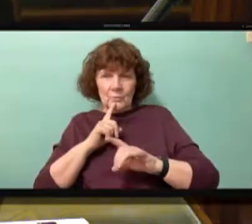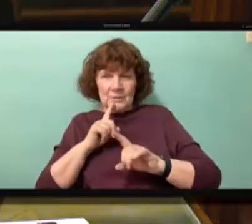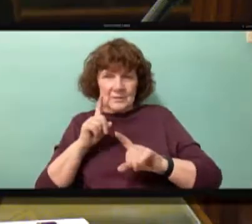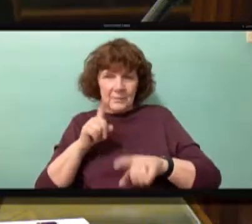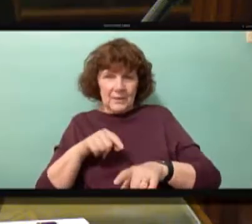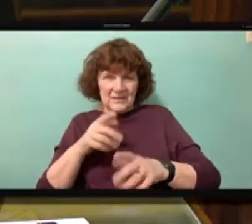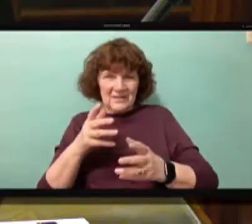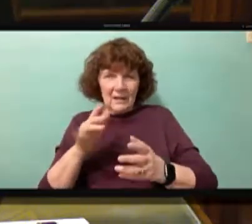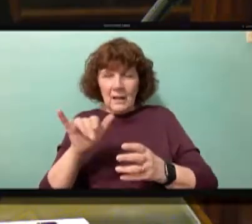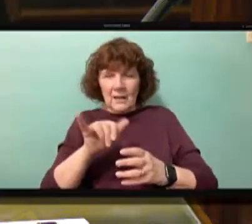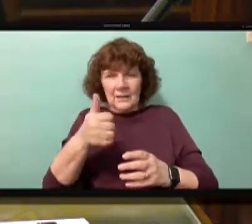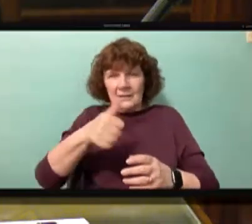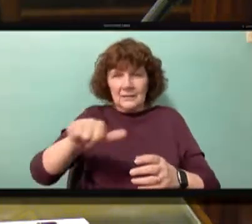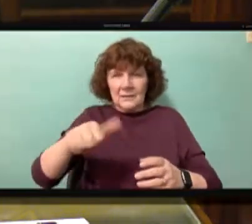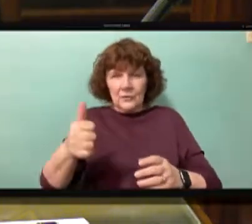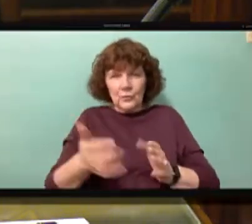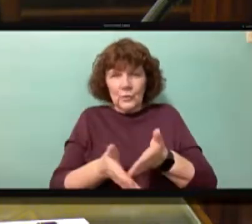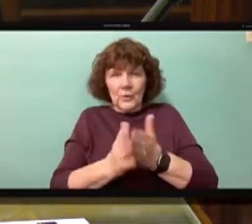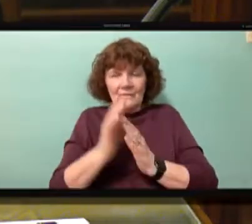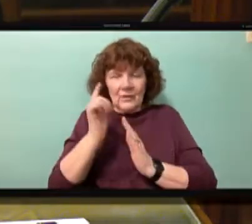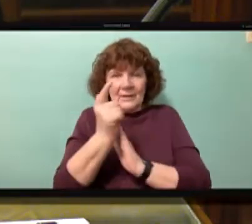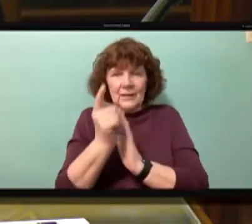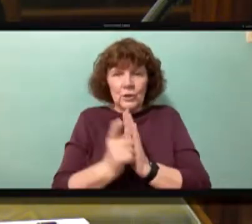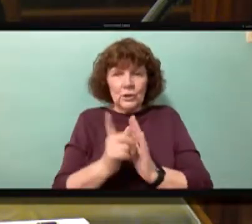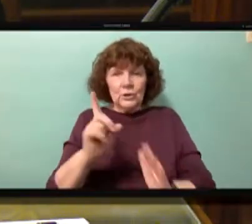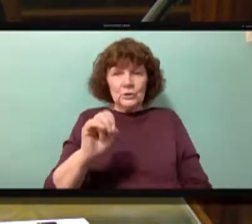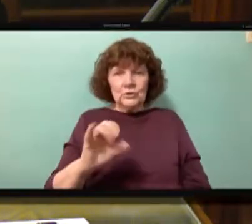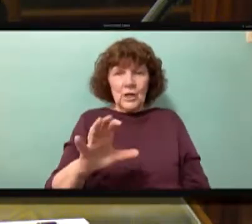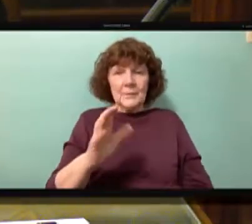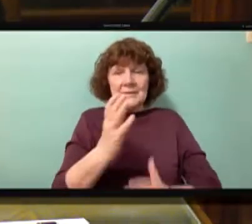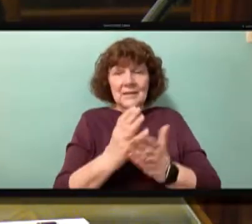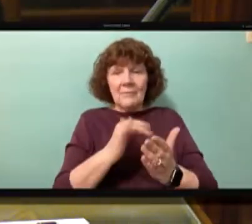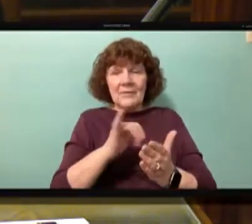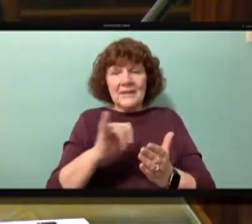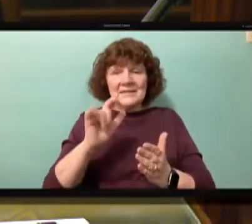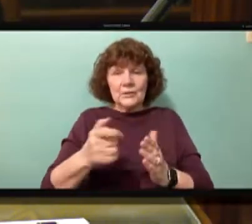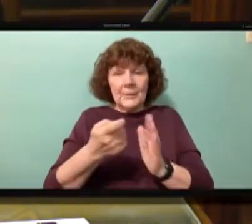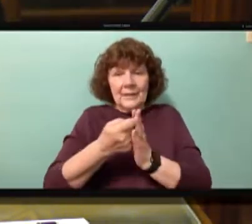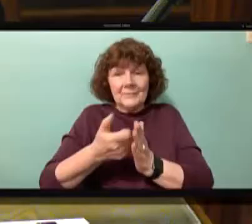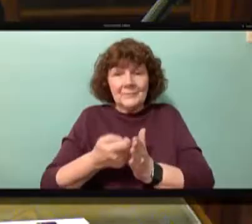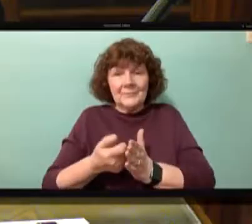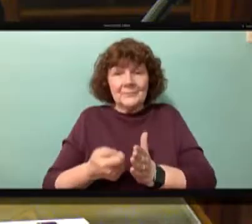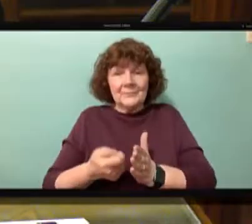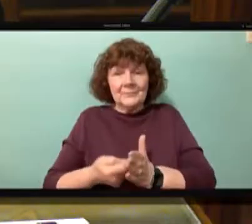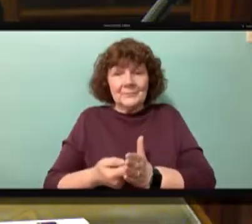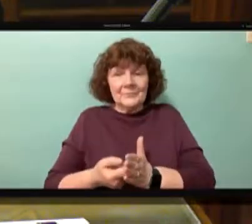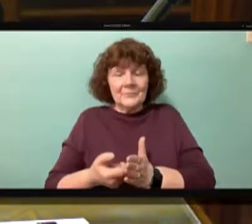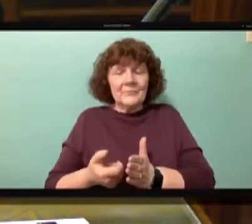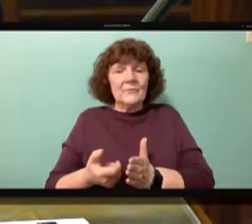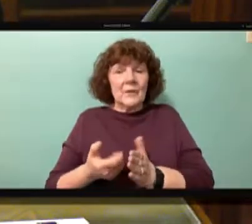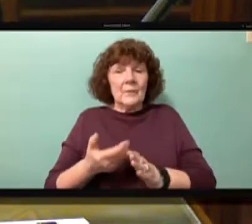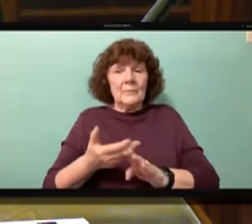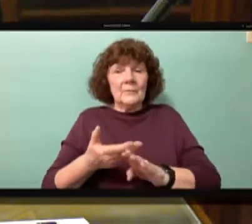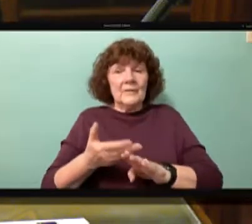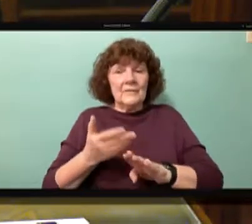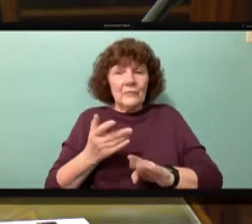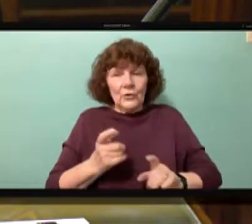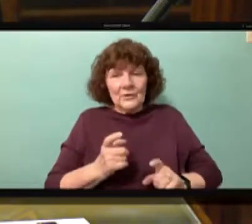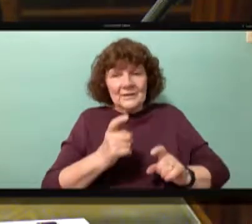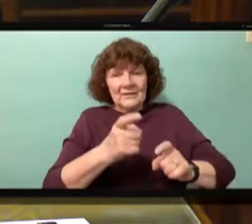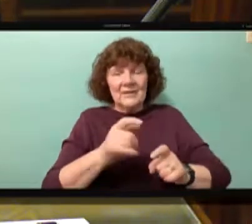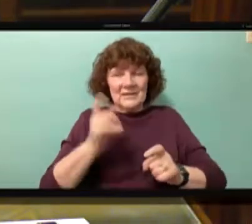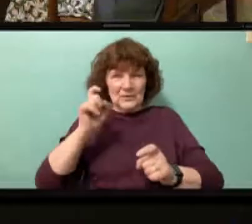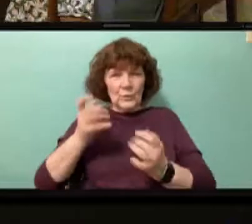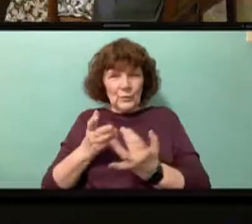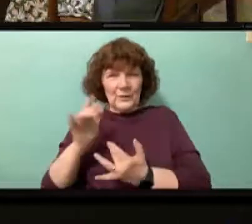requests for legal documents where there are certain things that need to be redacted. That's why it has to go through that office. Maybe put a finer point on that.